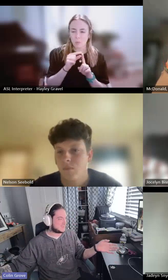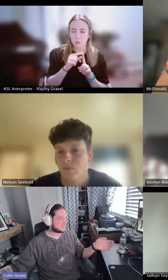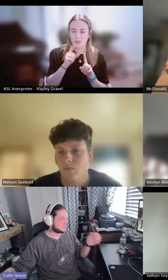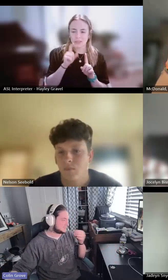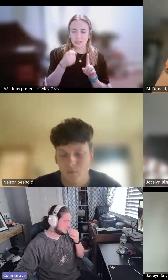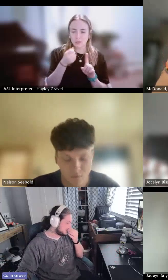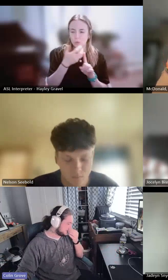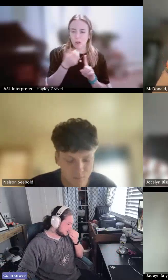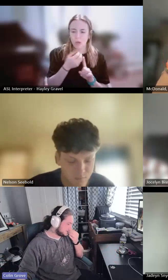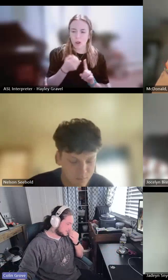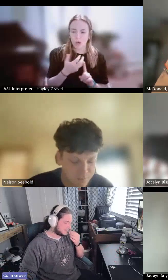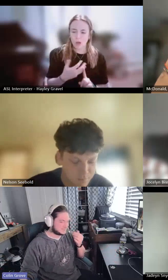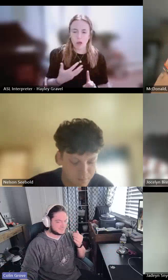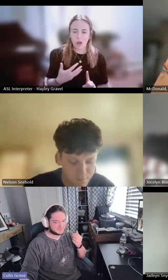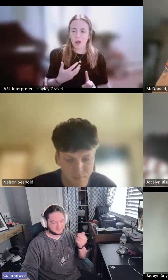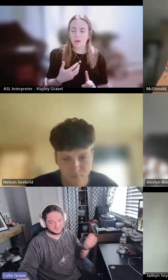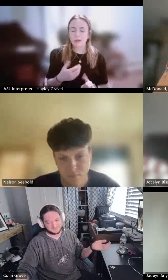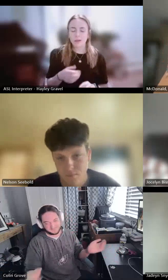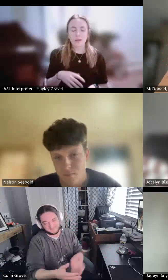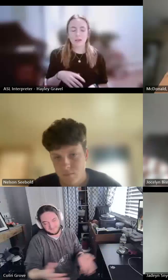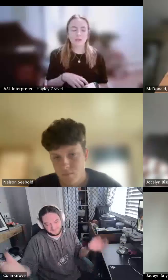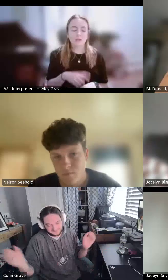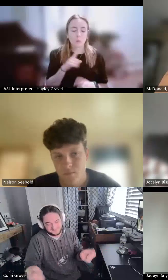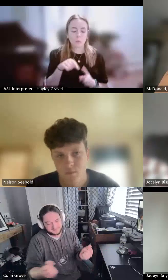these other factors. And